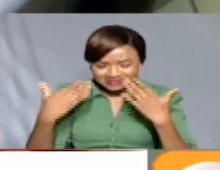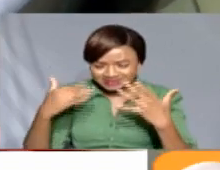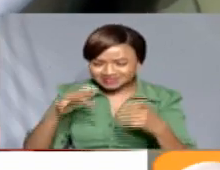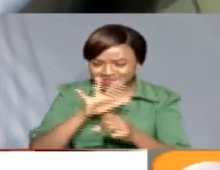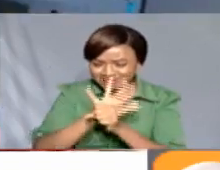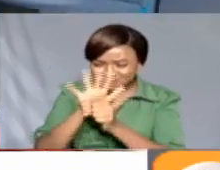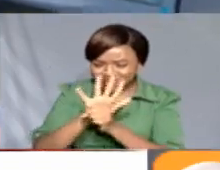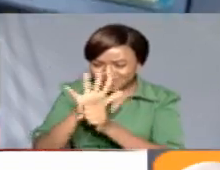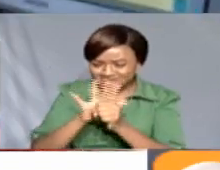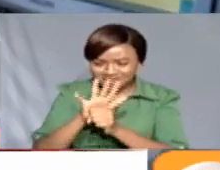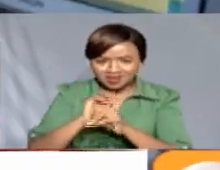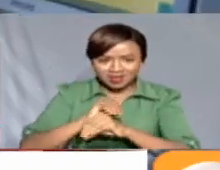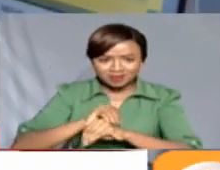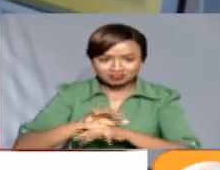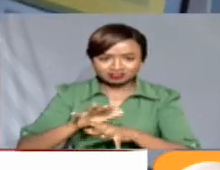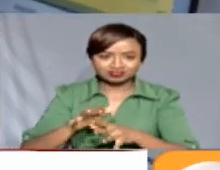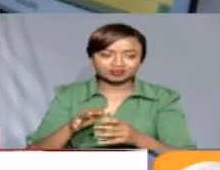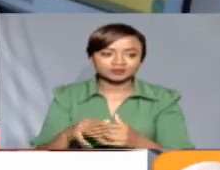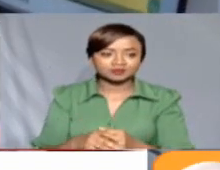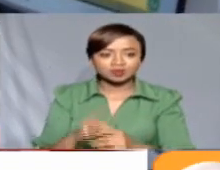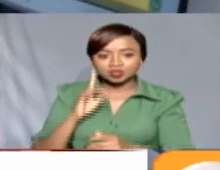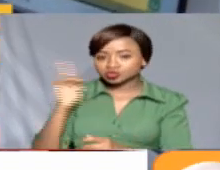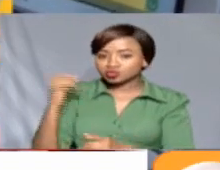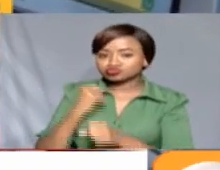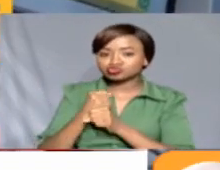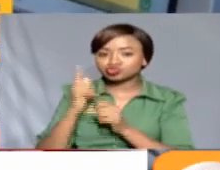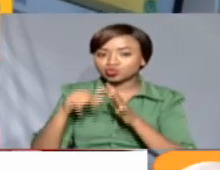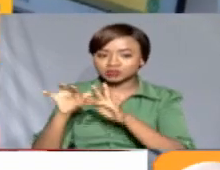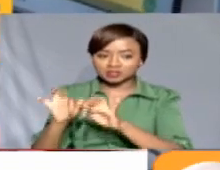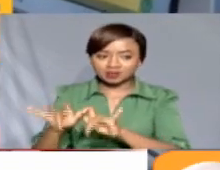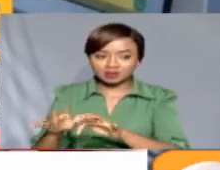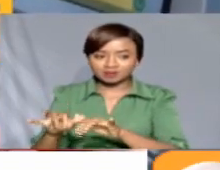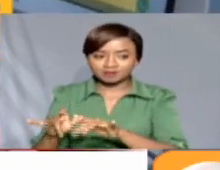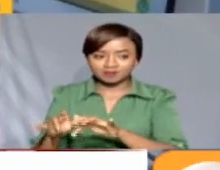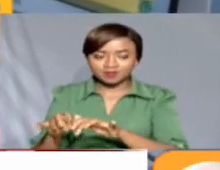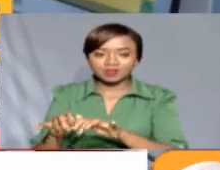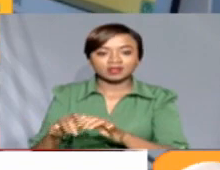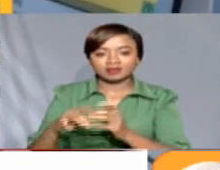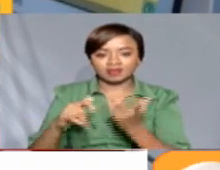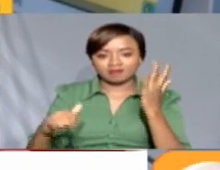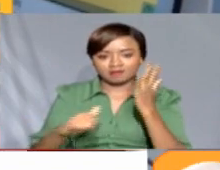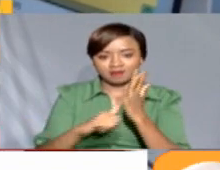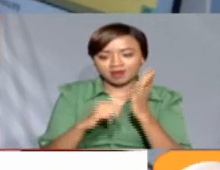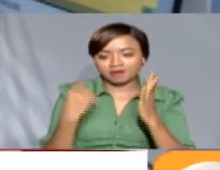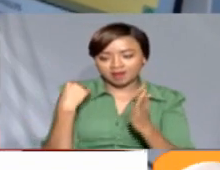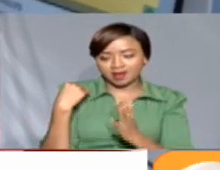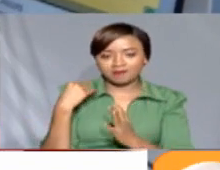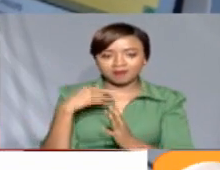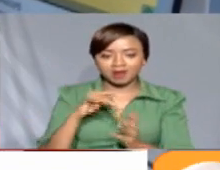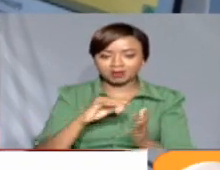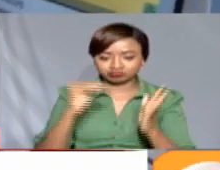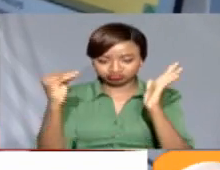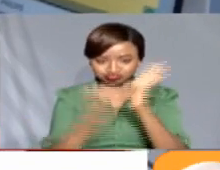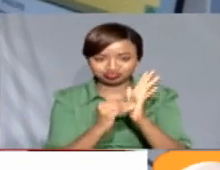makes millions of copies. Okay. Yeah. And so what is Anne doing here on the computer? She's entering the sample numbers. Okay. So